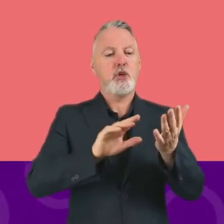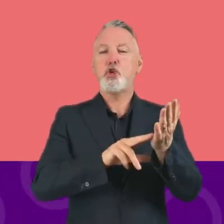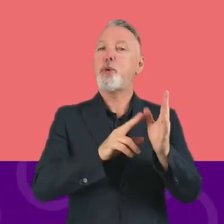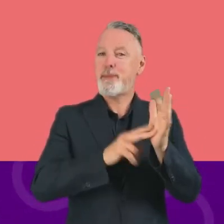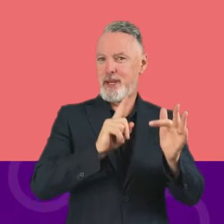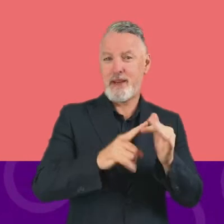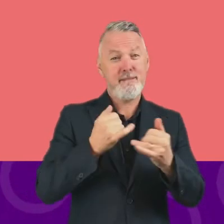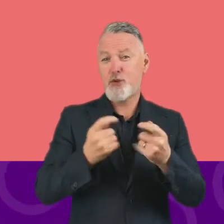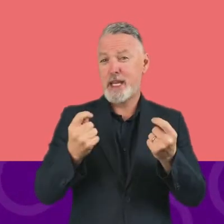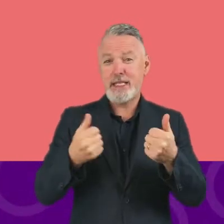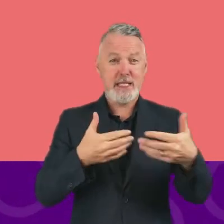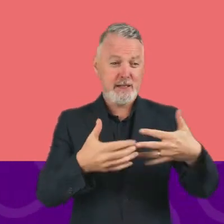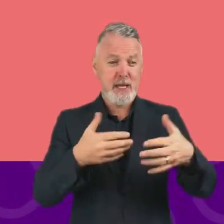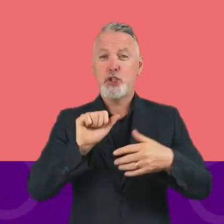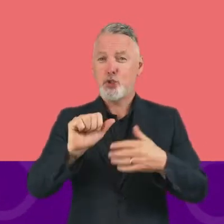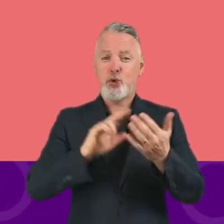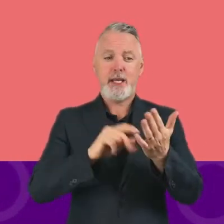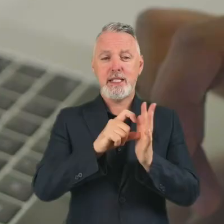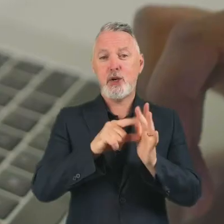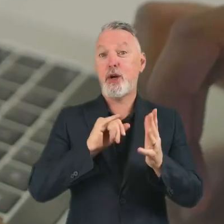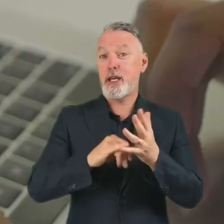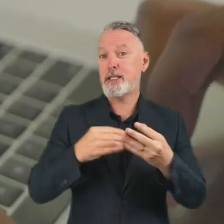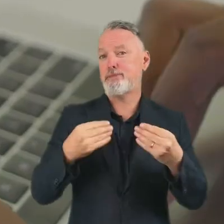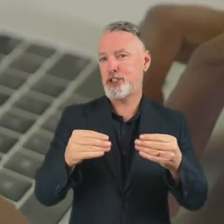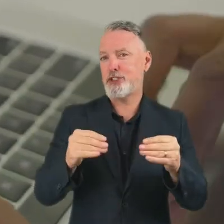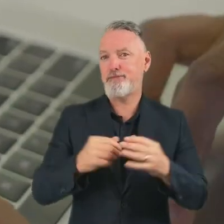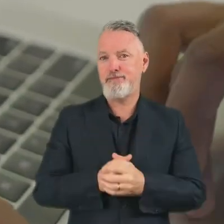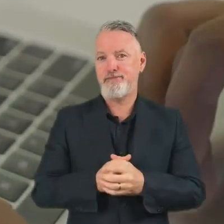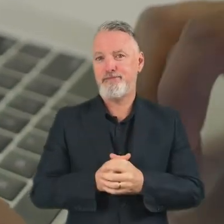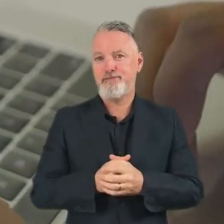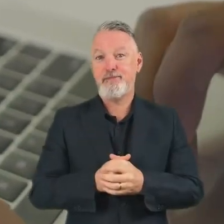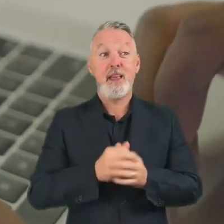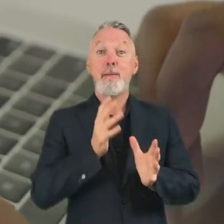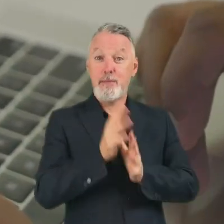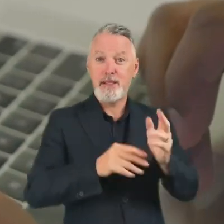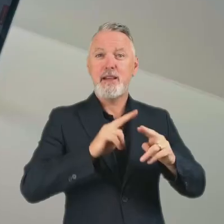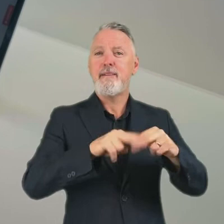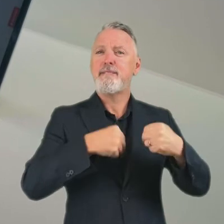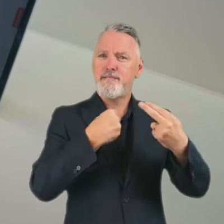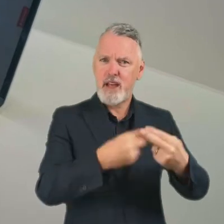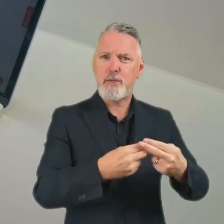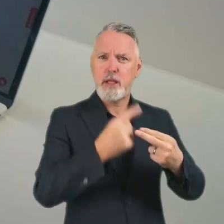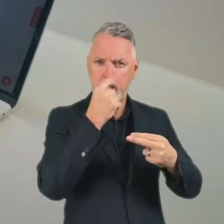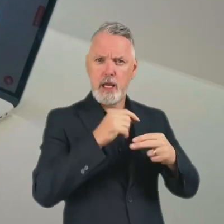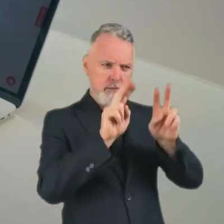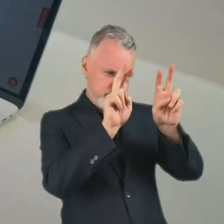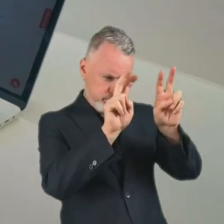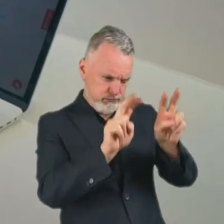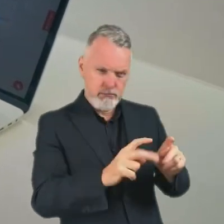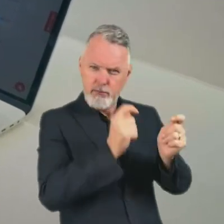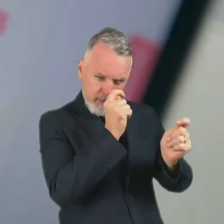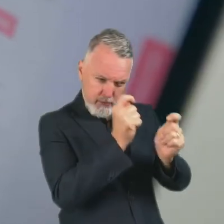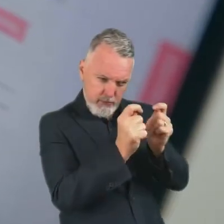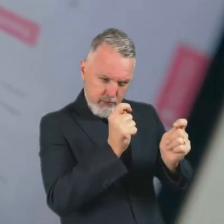to manage and make the most of your NDIS budget. With Humane, families can store all their spending and claims in